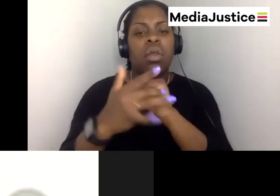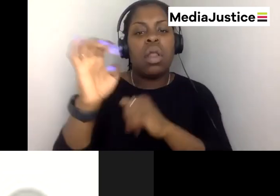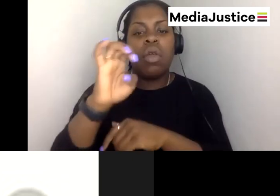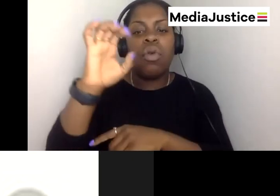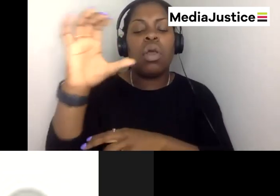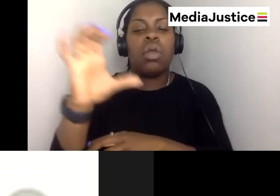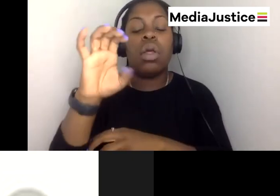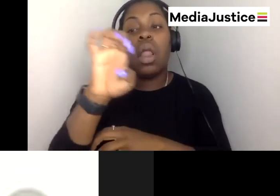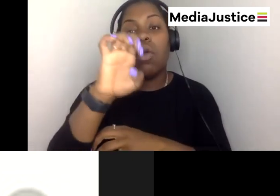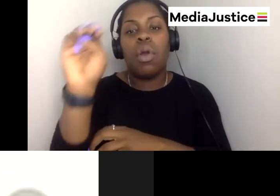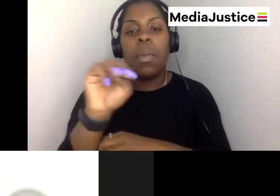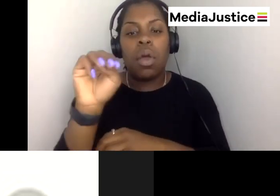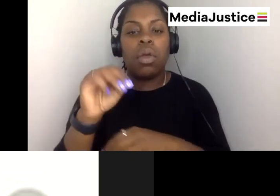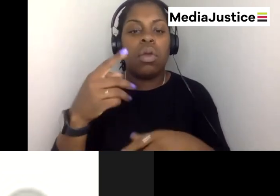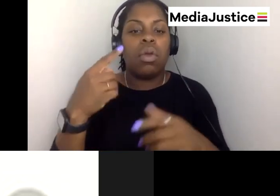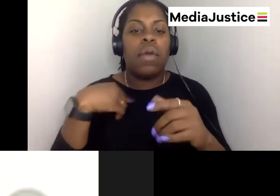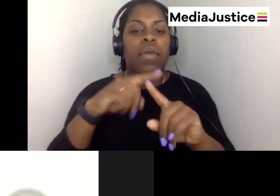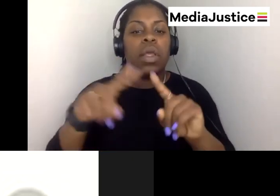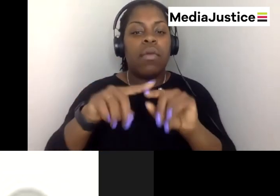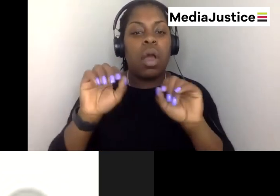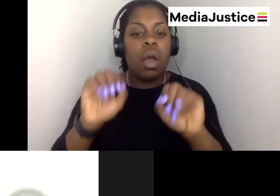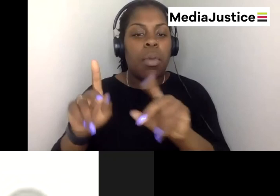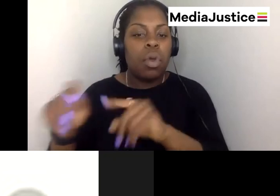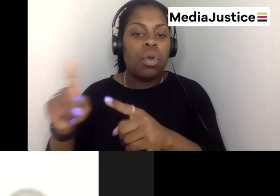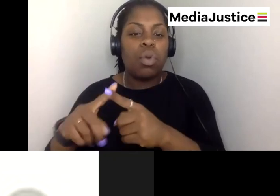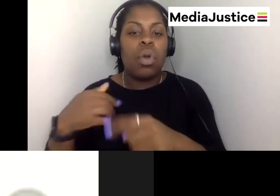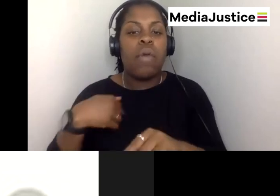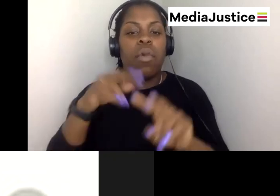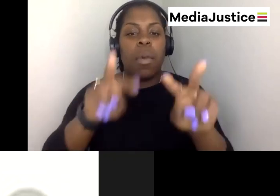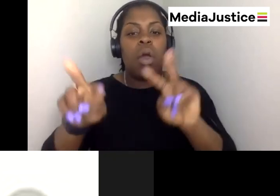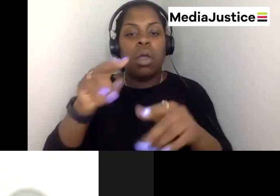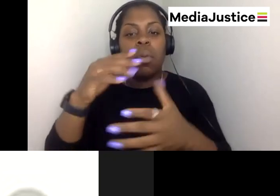of the politics of organizing these campaigns.